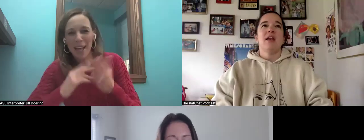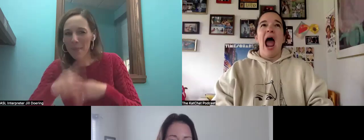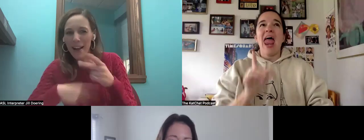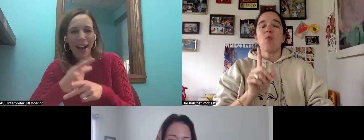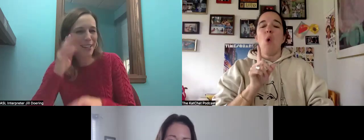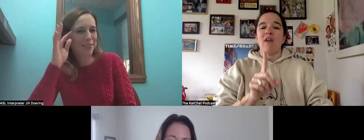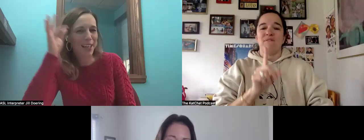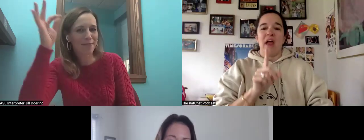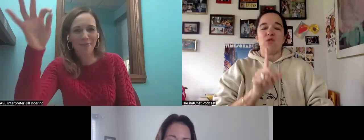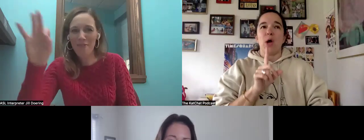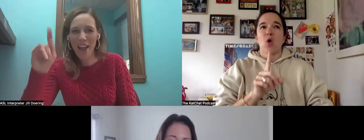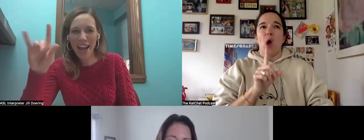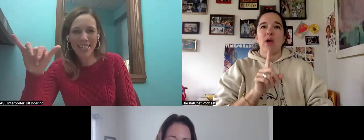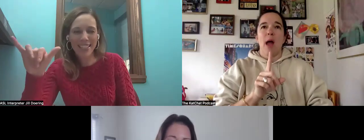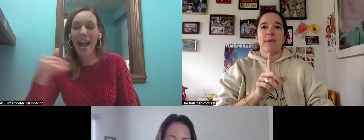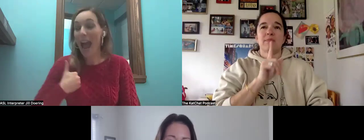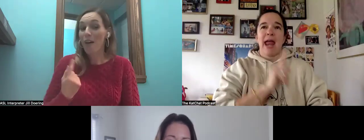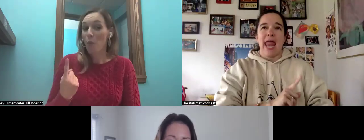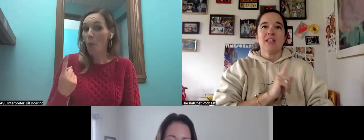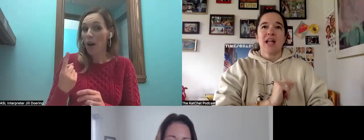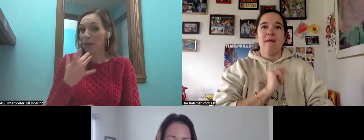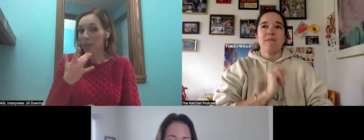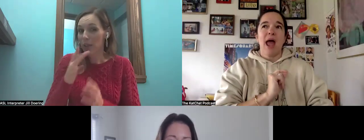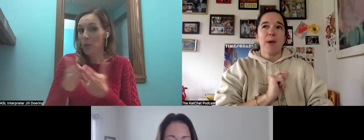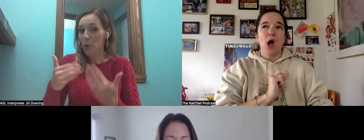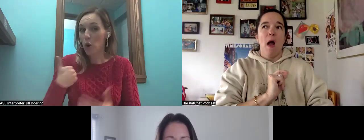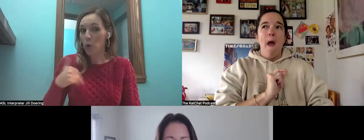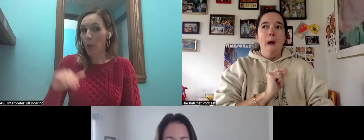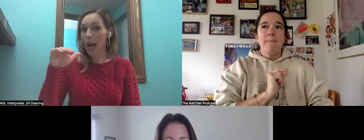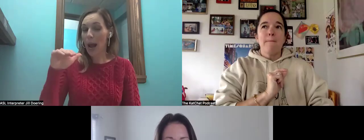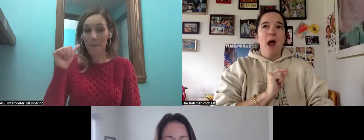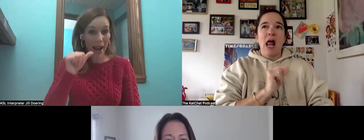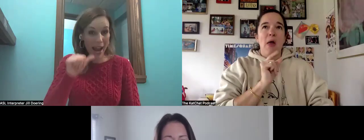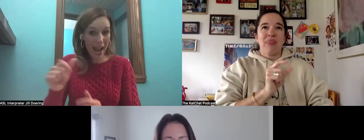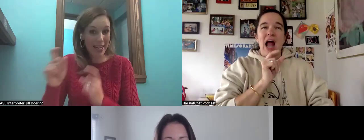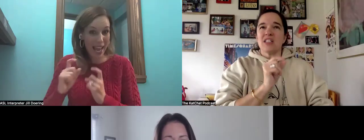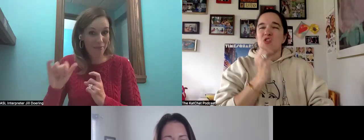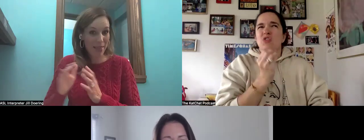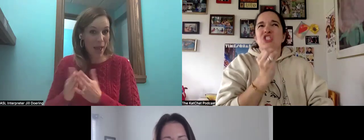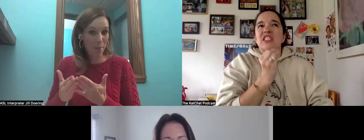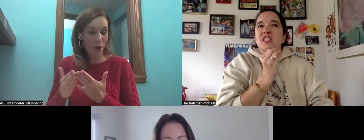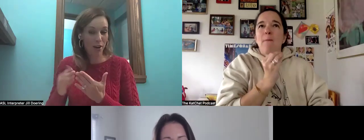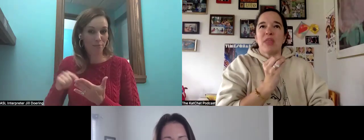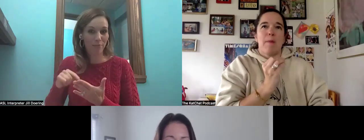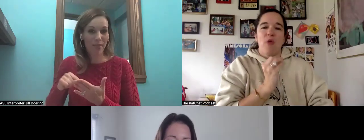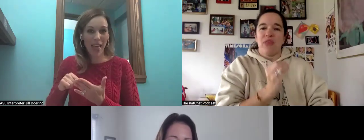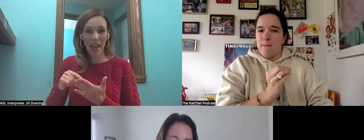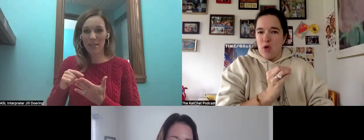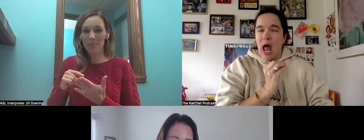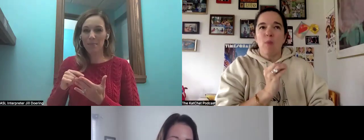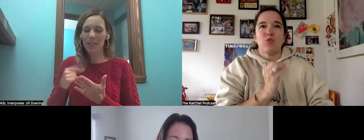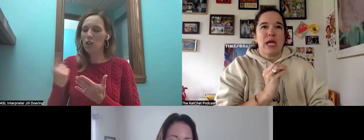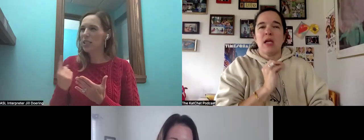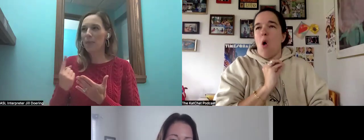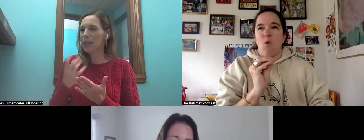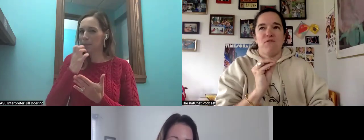I mean, I had one favorite book growing up because my aunt gave me that book. But that was just something about that book